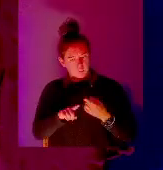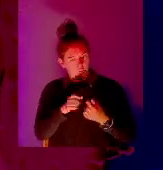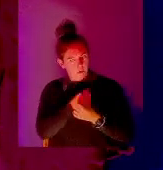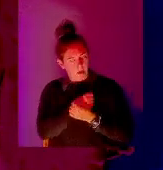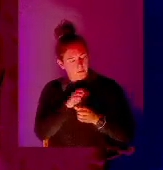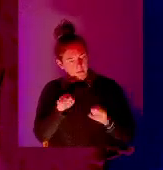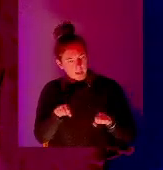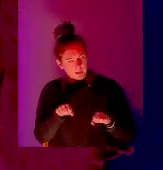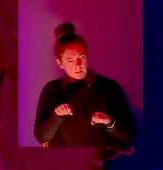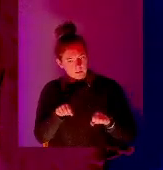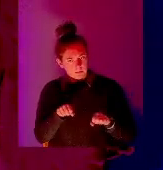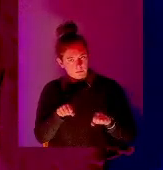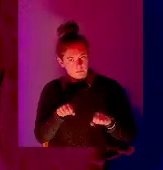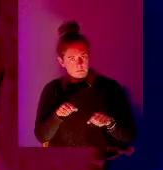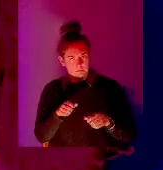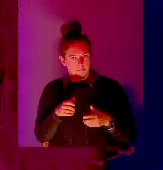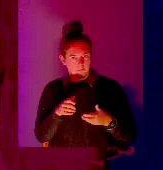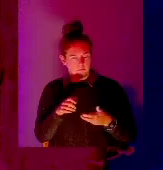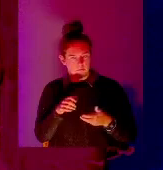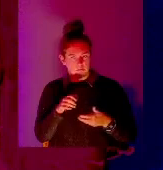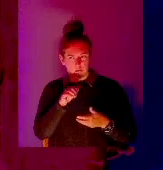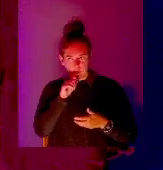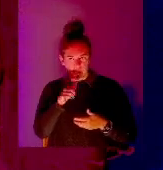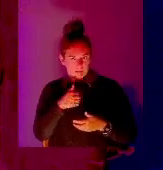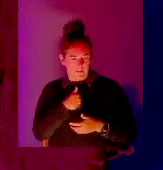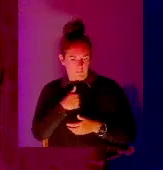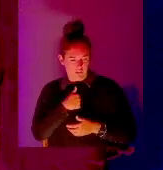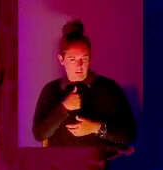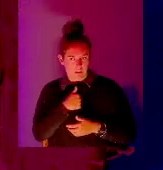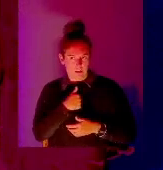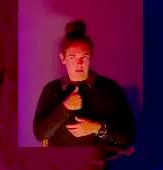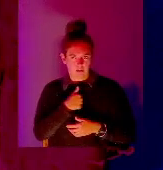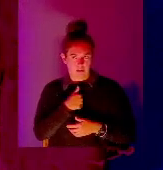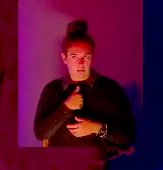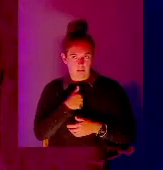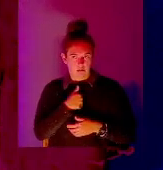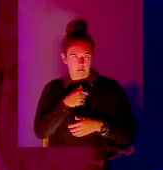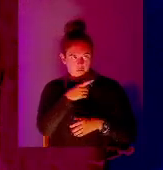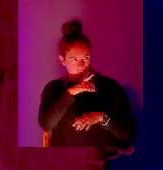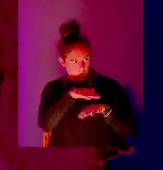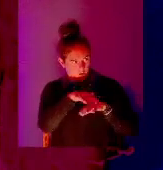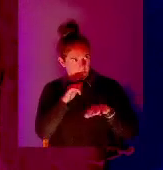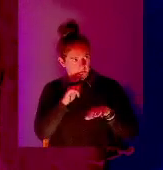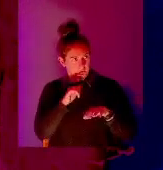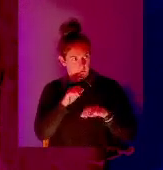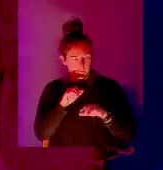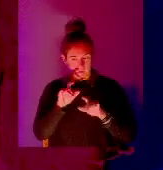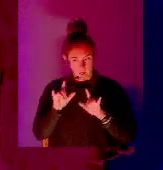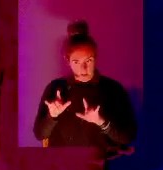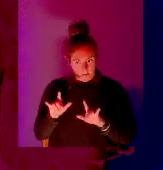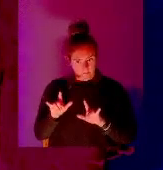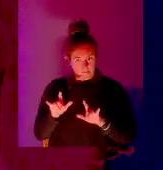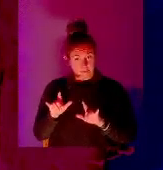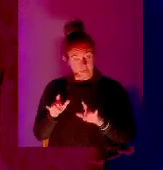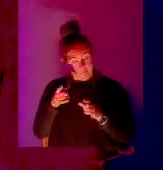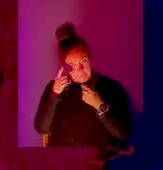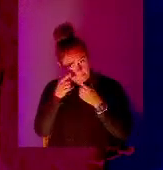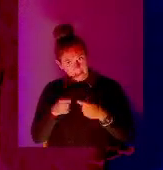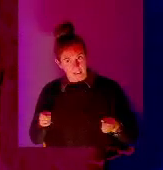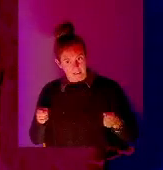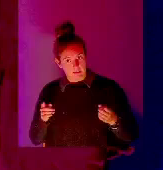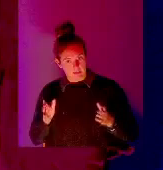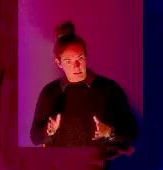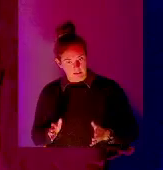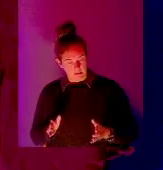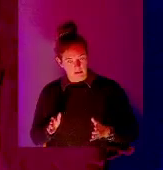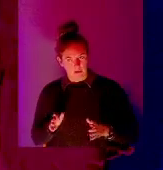selflessly. You call us to love even those who are enemies of ours. But you do not call